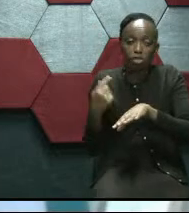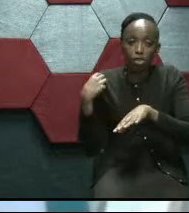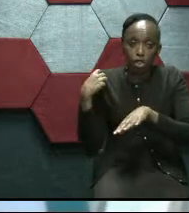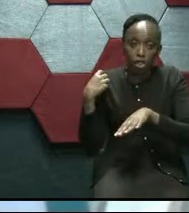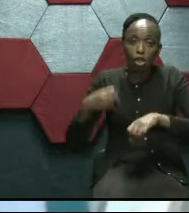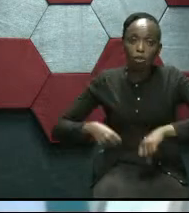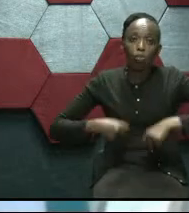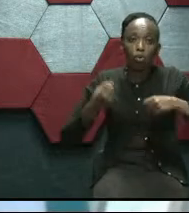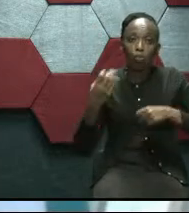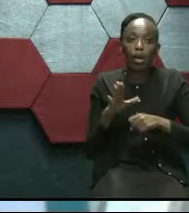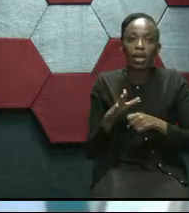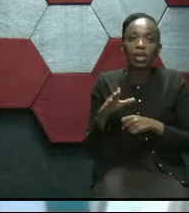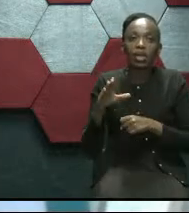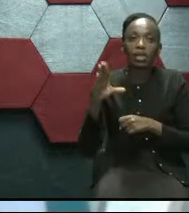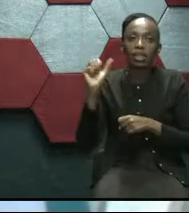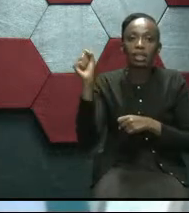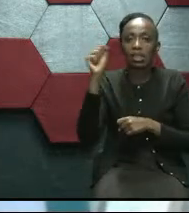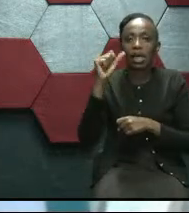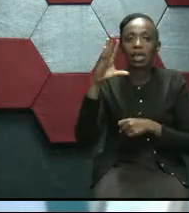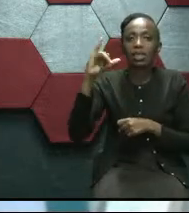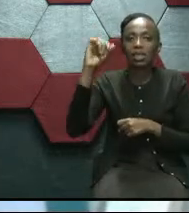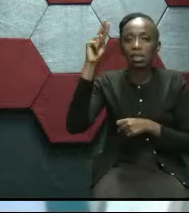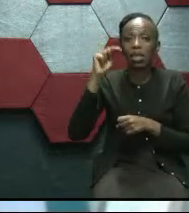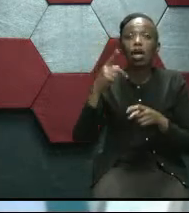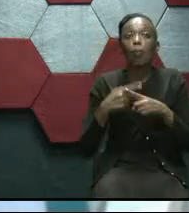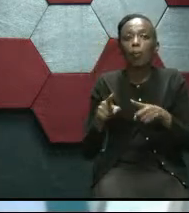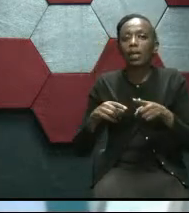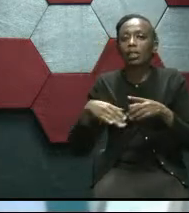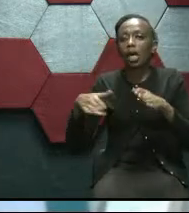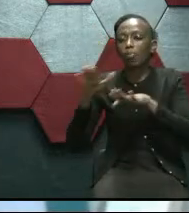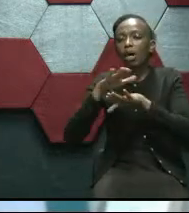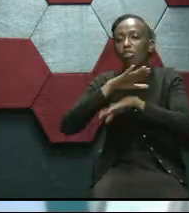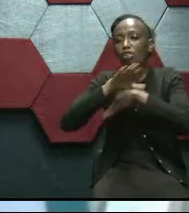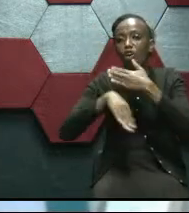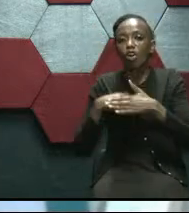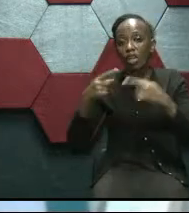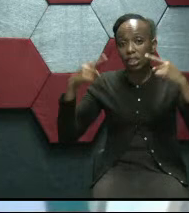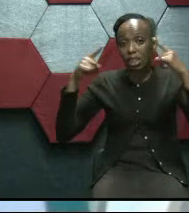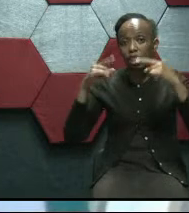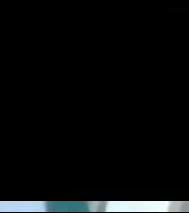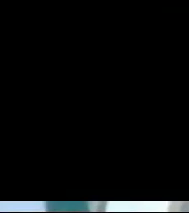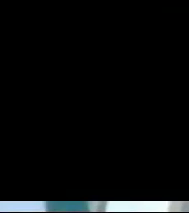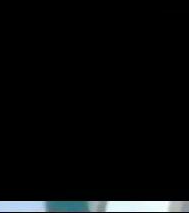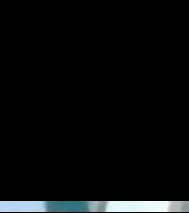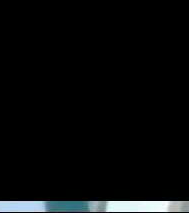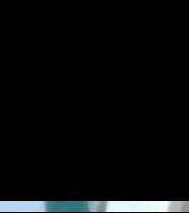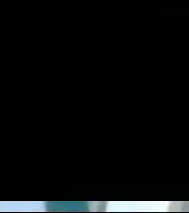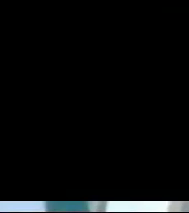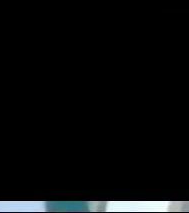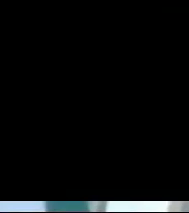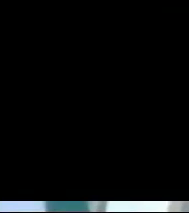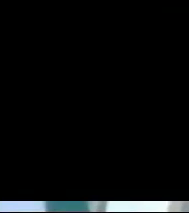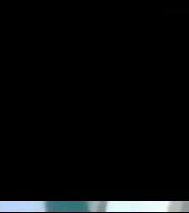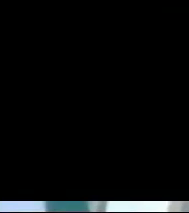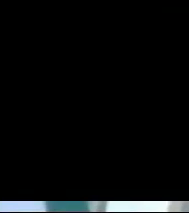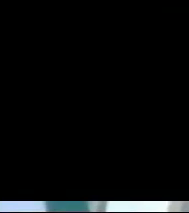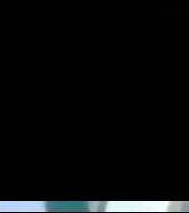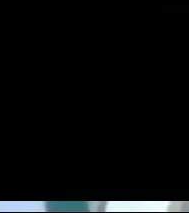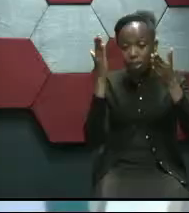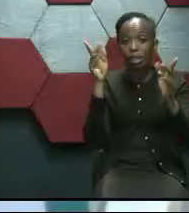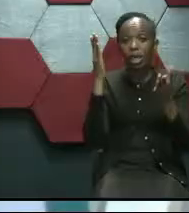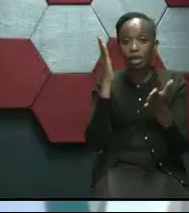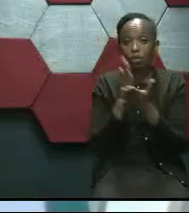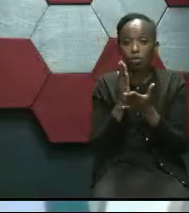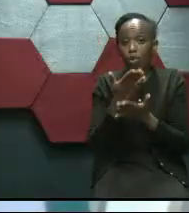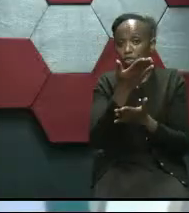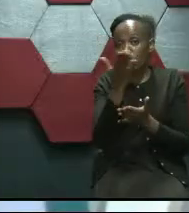chaired by Sachin Gudka. But above all, the success of YSK stems from the commitment and ingenuity of you,